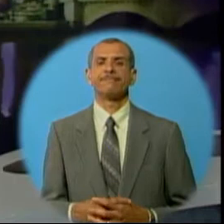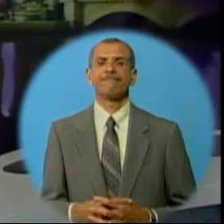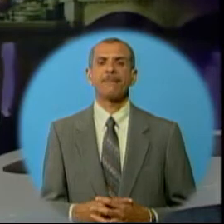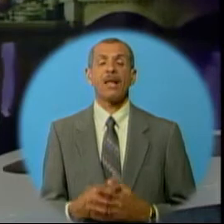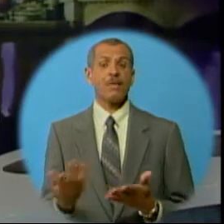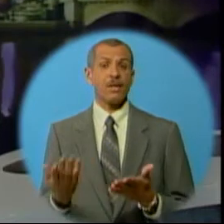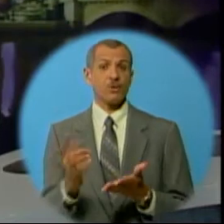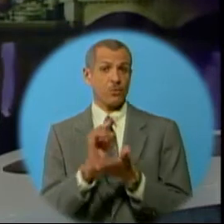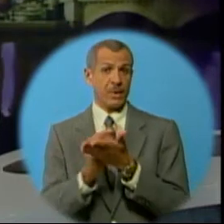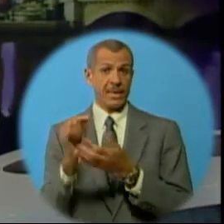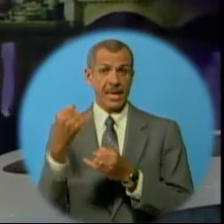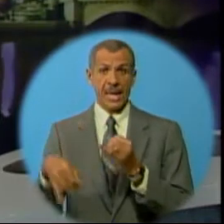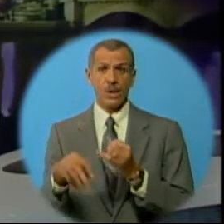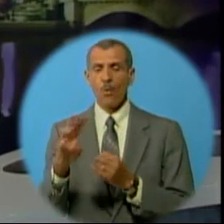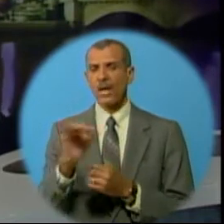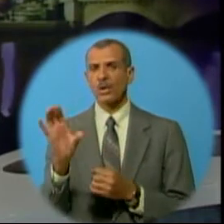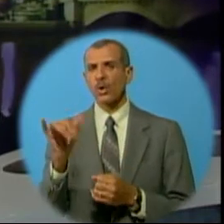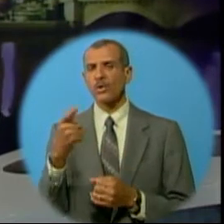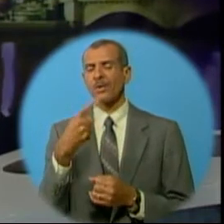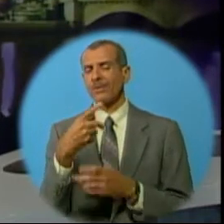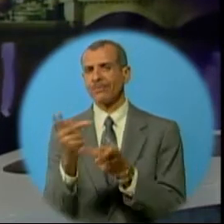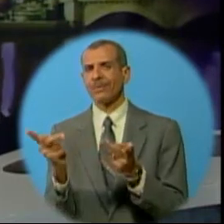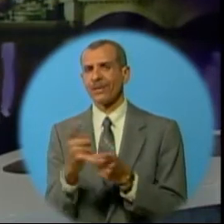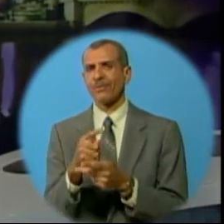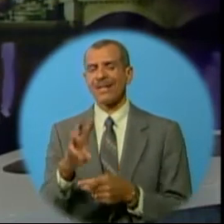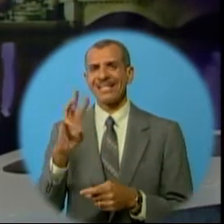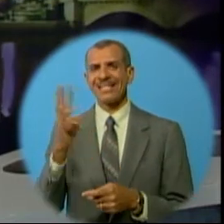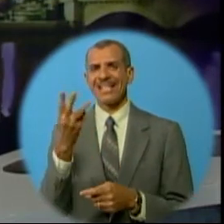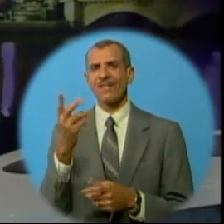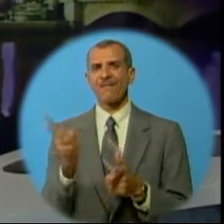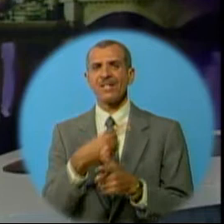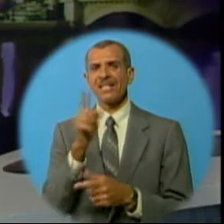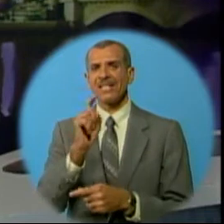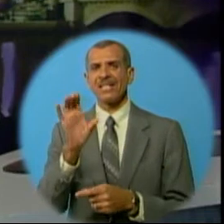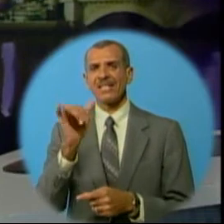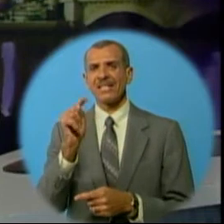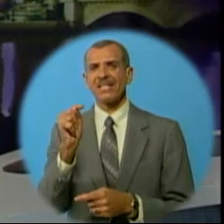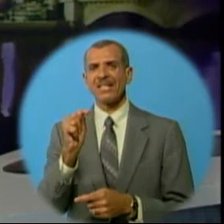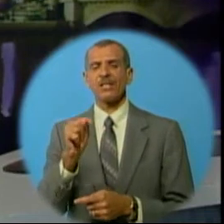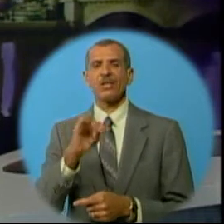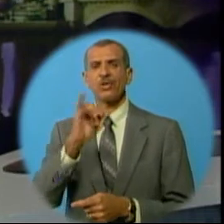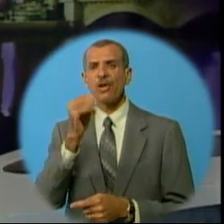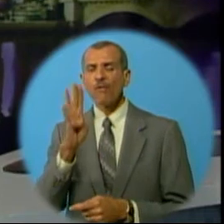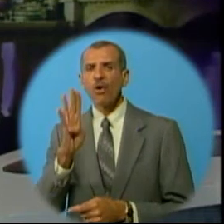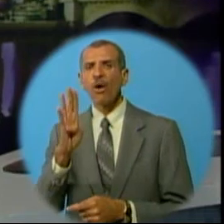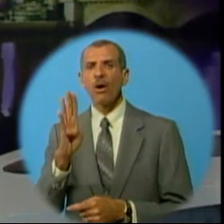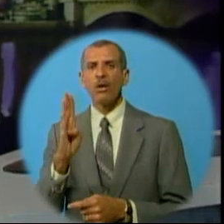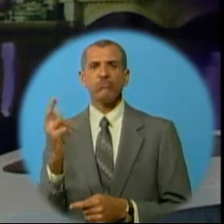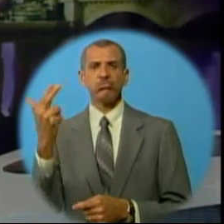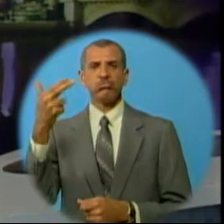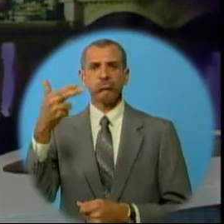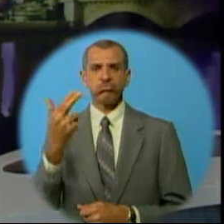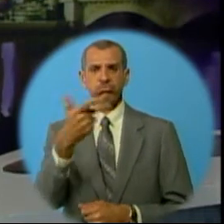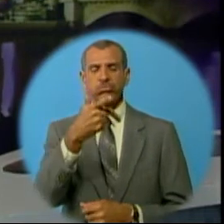Well, this coming weekend, the West Coast will be the venue for the 6th First Citizens J24 Regatta. It'll be the 7th